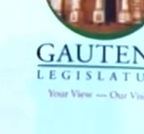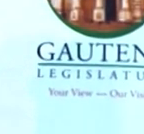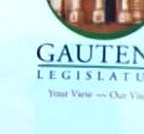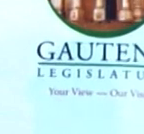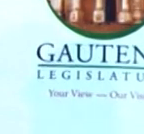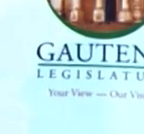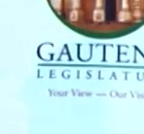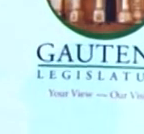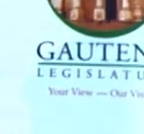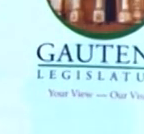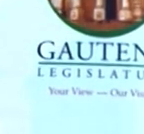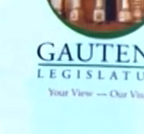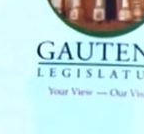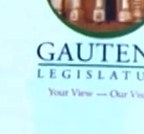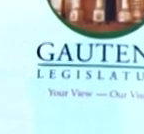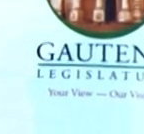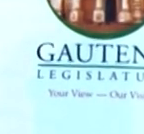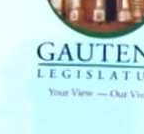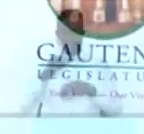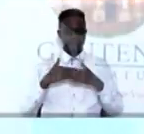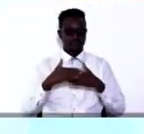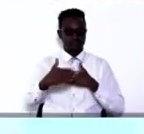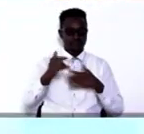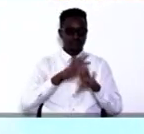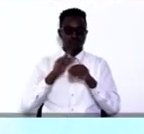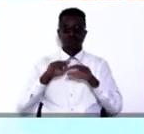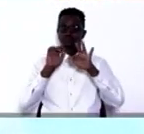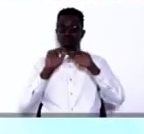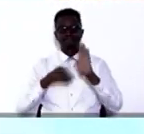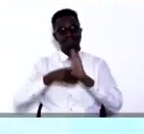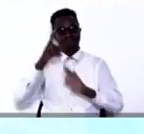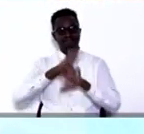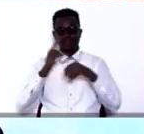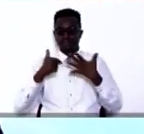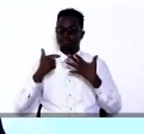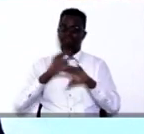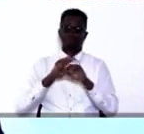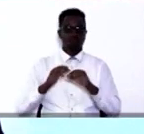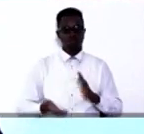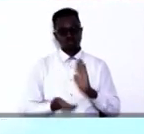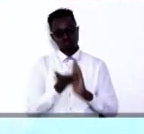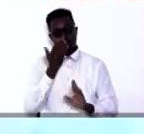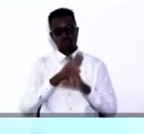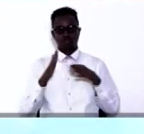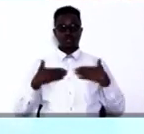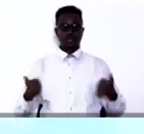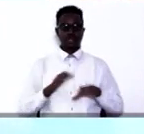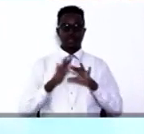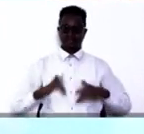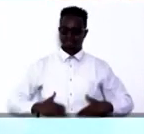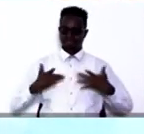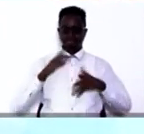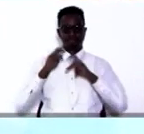community. This is the decade to build a public health system which promotes healthy lifestyles whilst being able